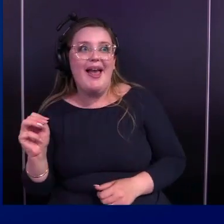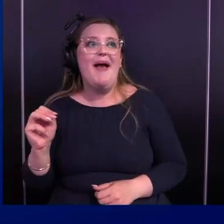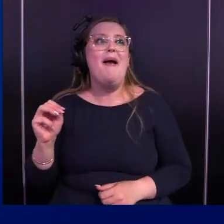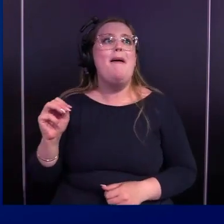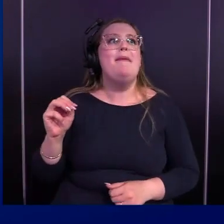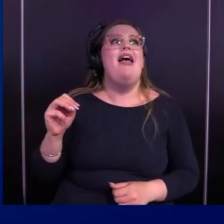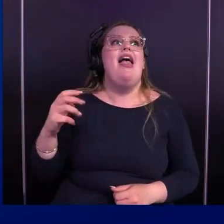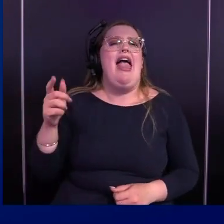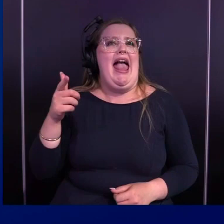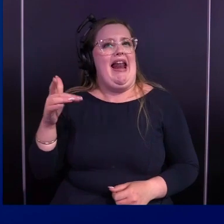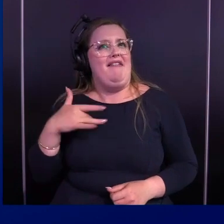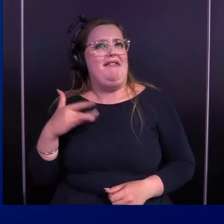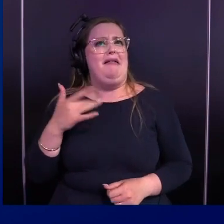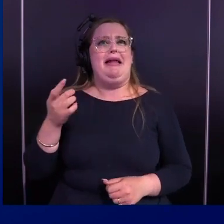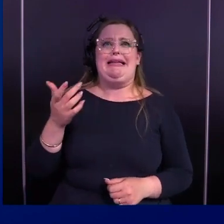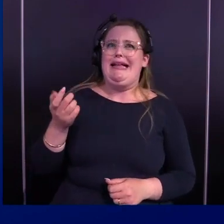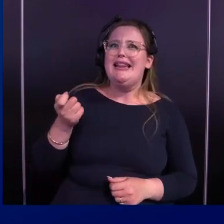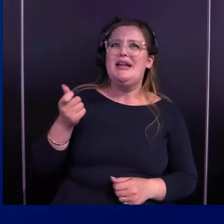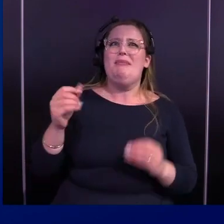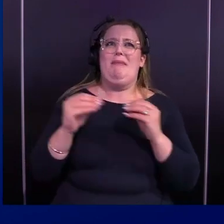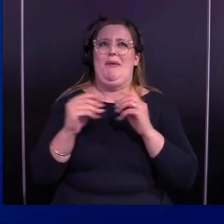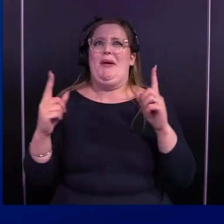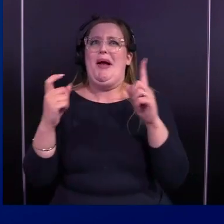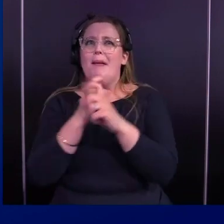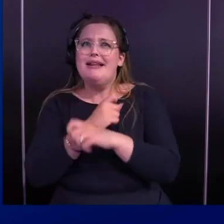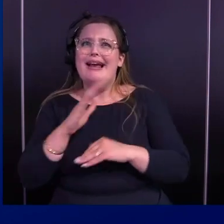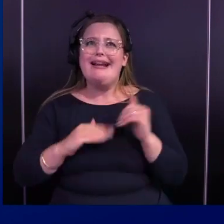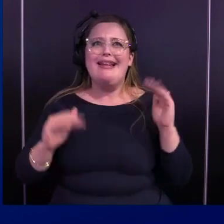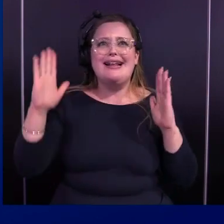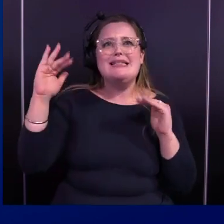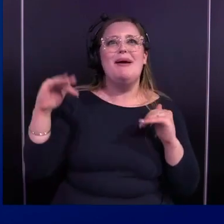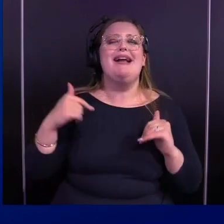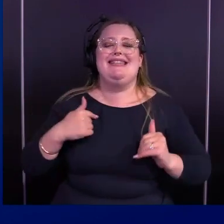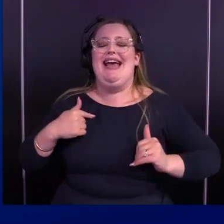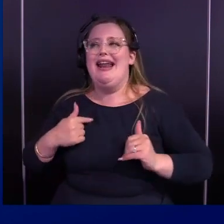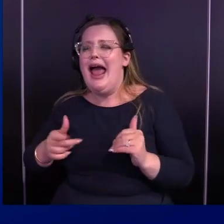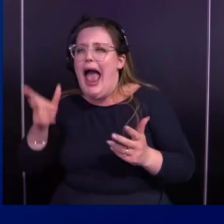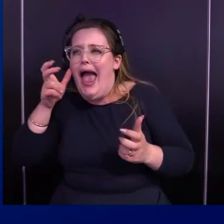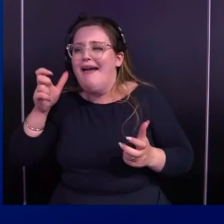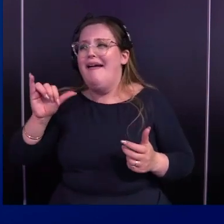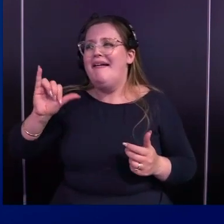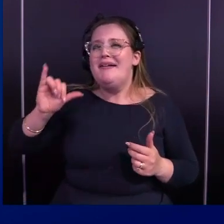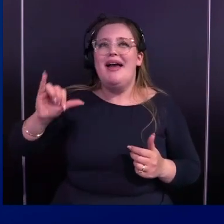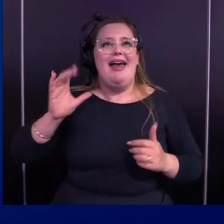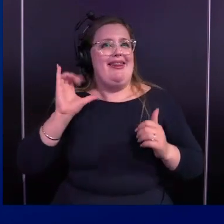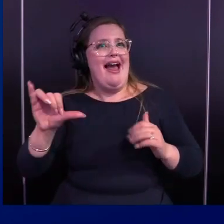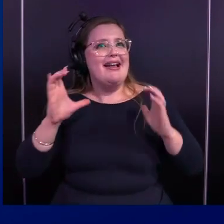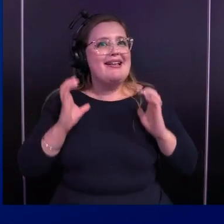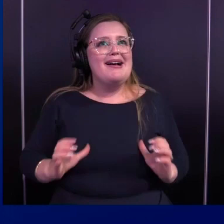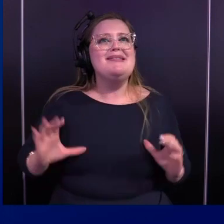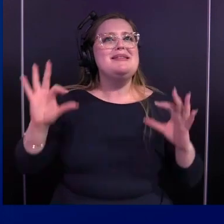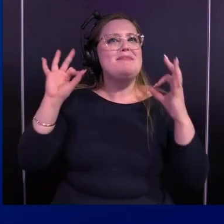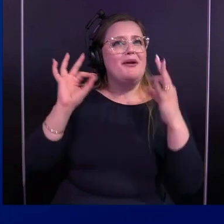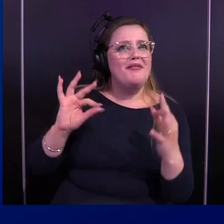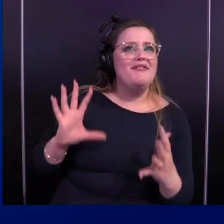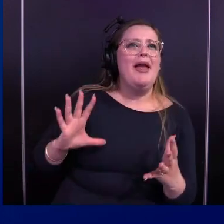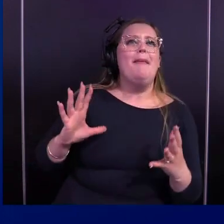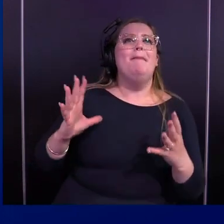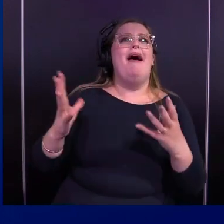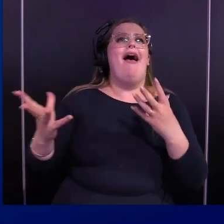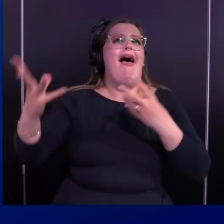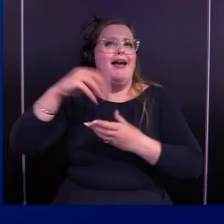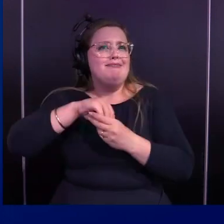more complicated than we had expected. And then just hearing the evolution of how, taking that customer feedback, building in this to